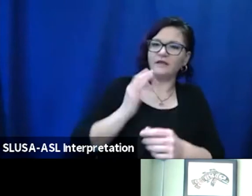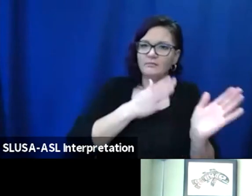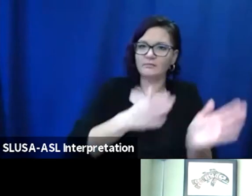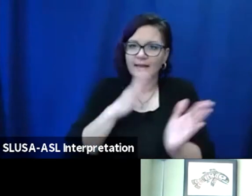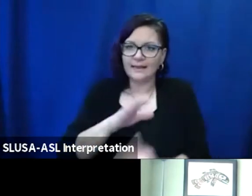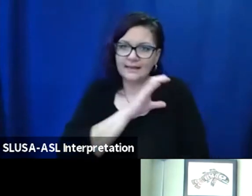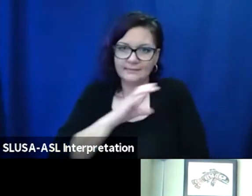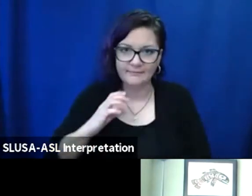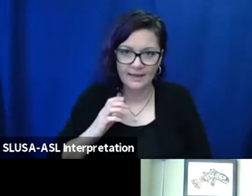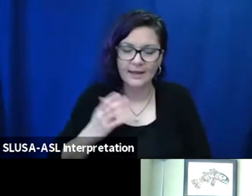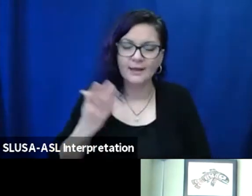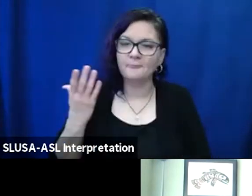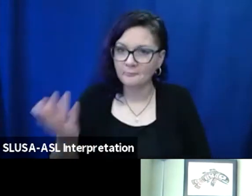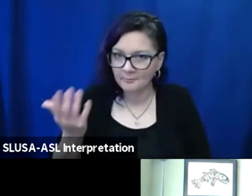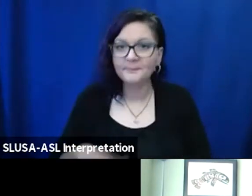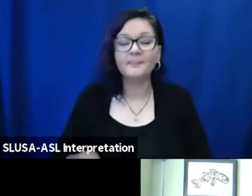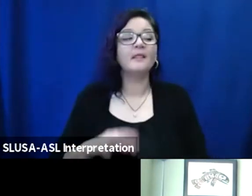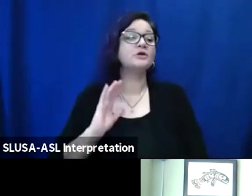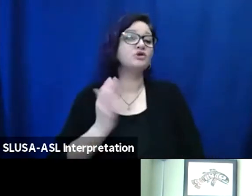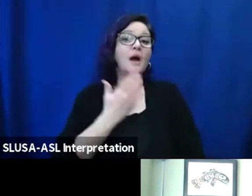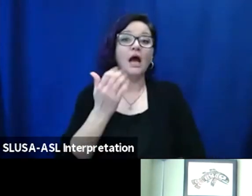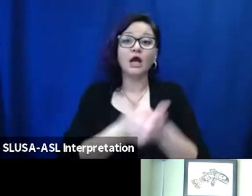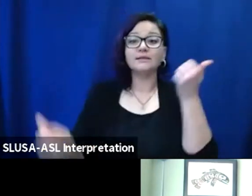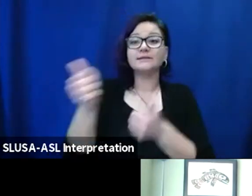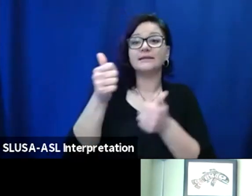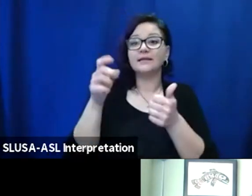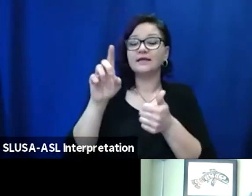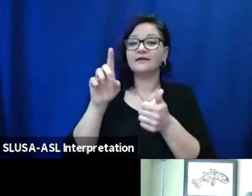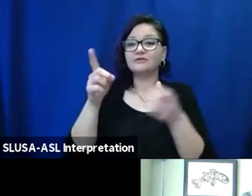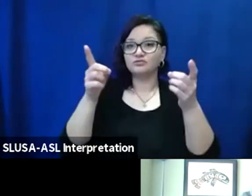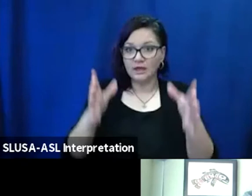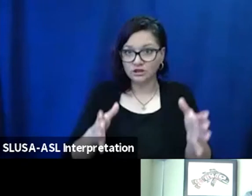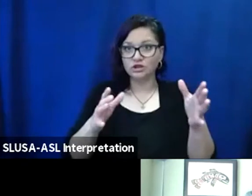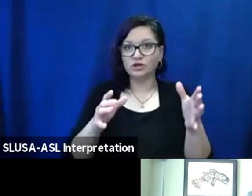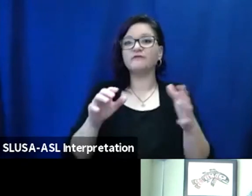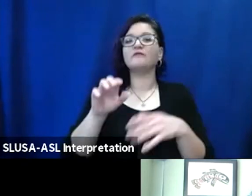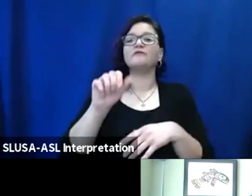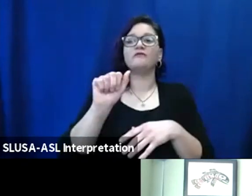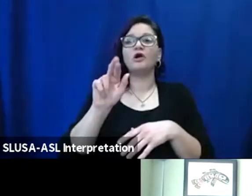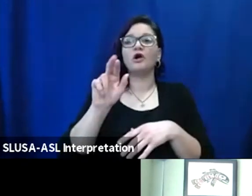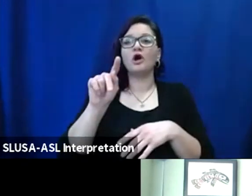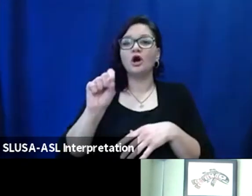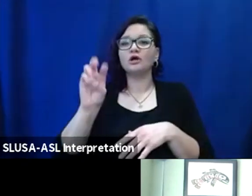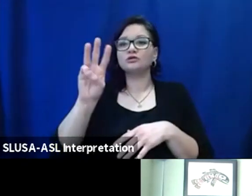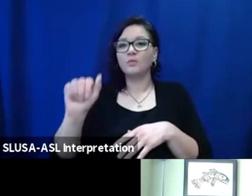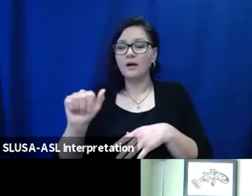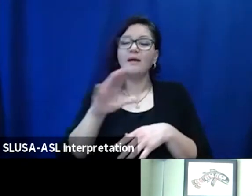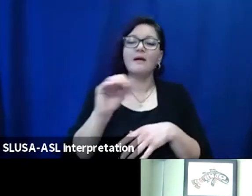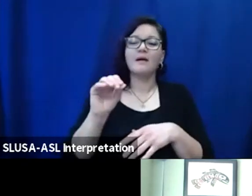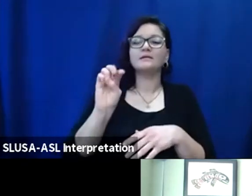And because our executive director at ArtsWA and the executive director at